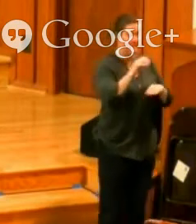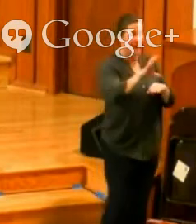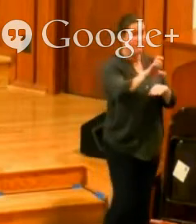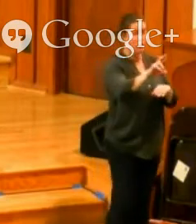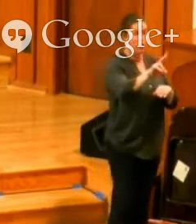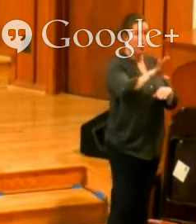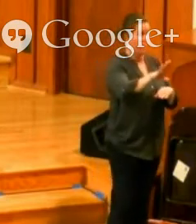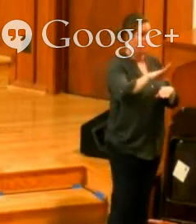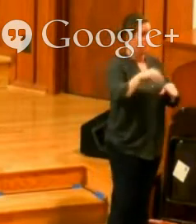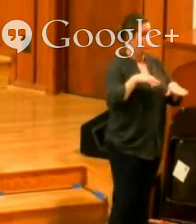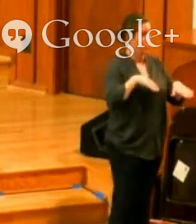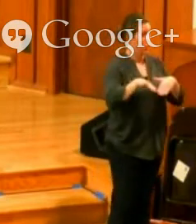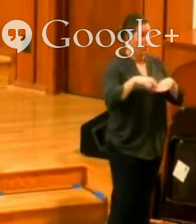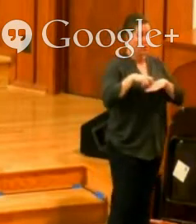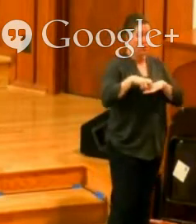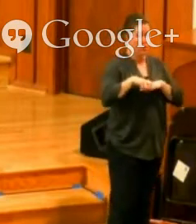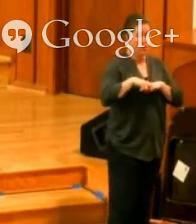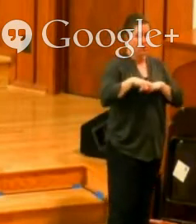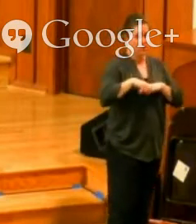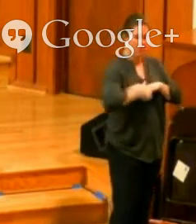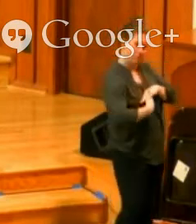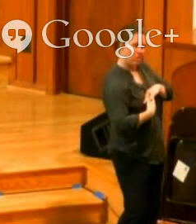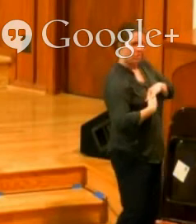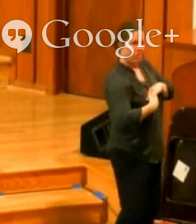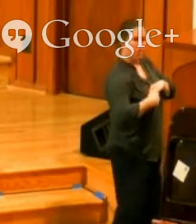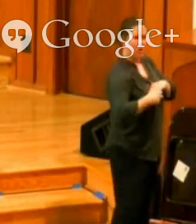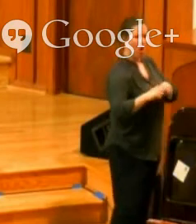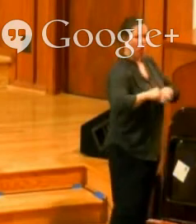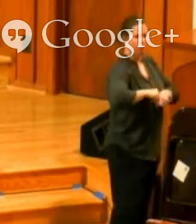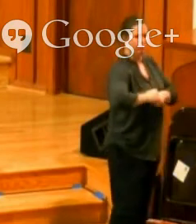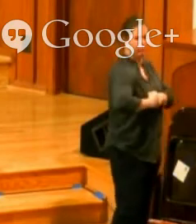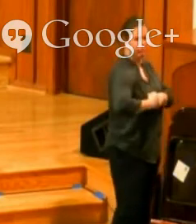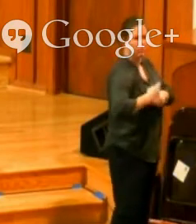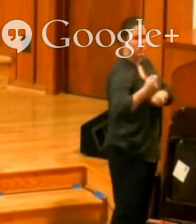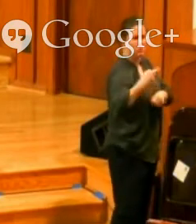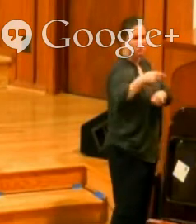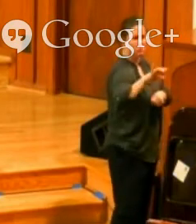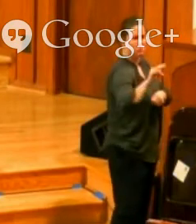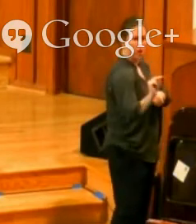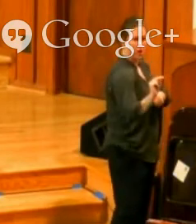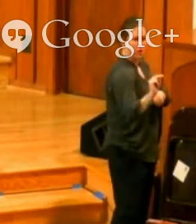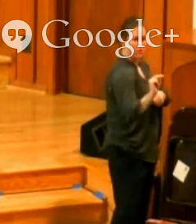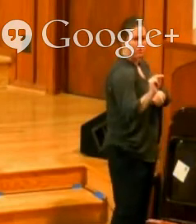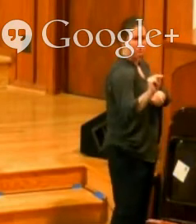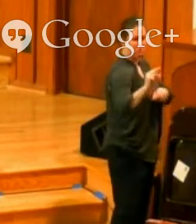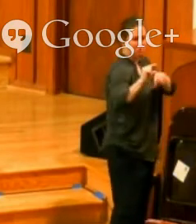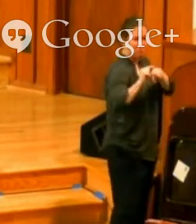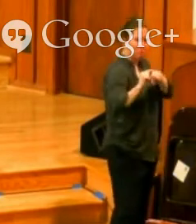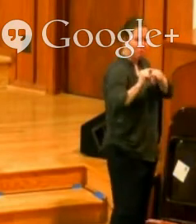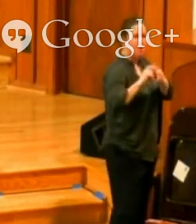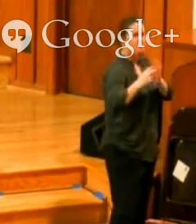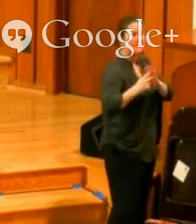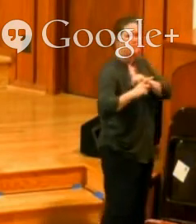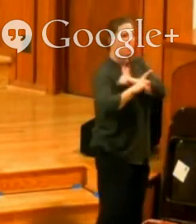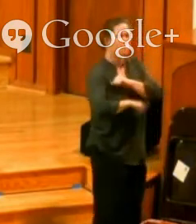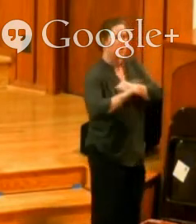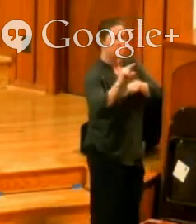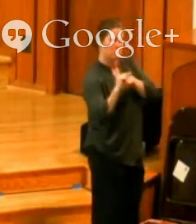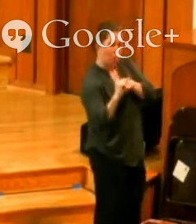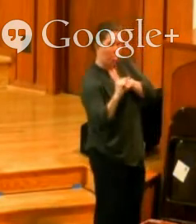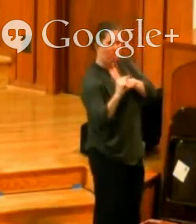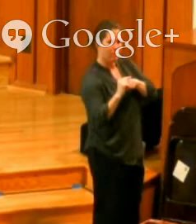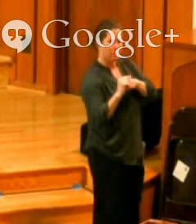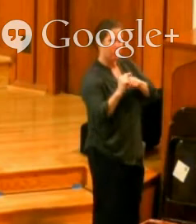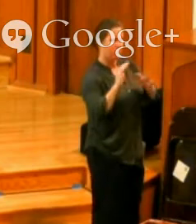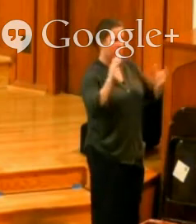wrong, correct? But if I jump off of a 40-foot building, I'm going to have a direct consequence that's probably going to end my life. So